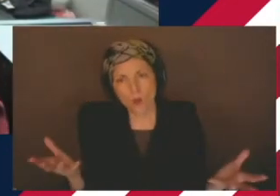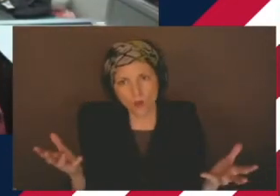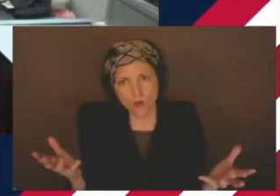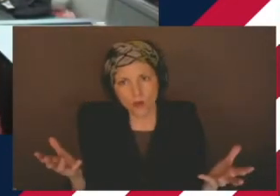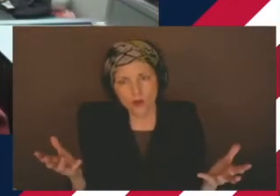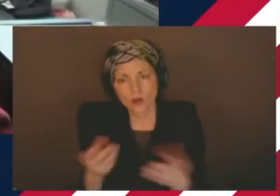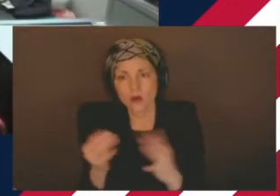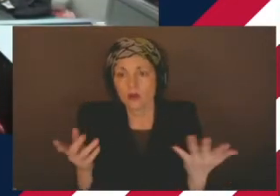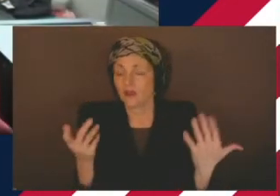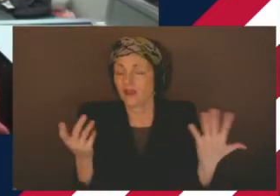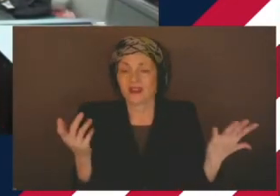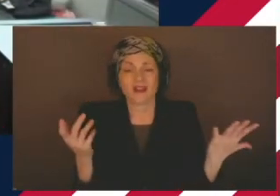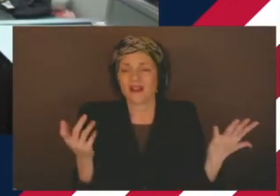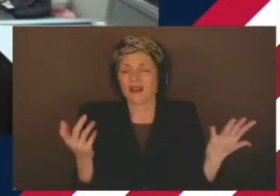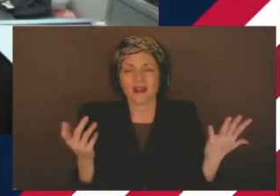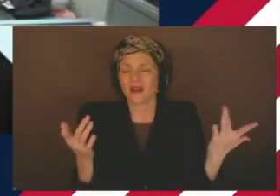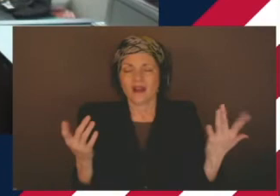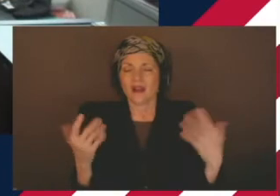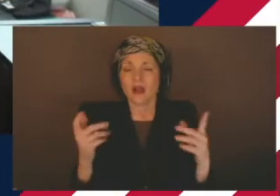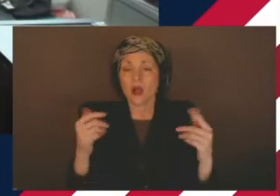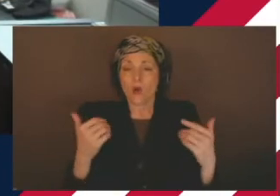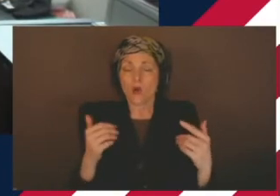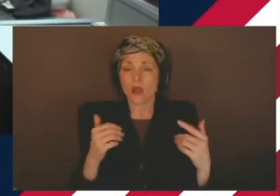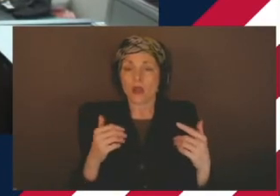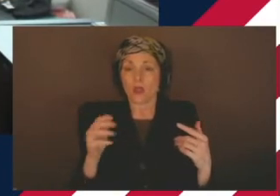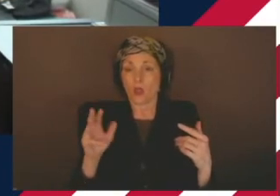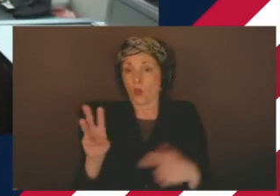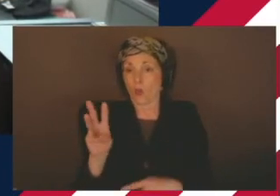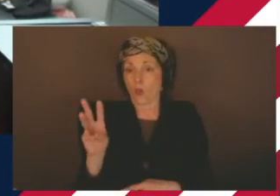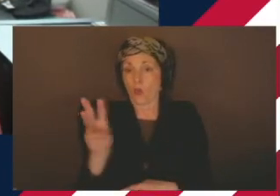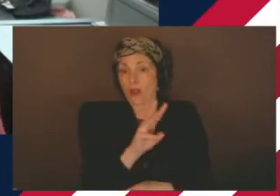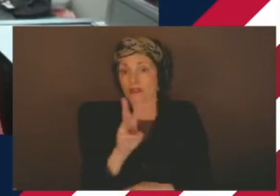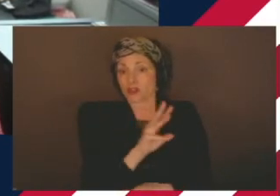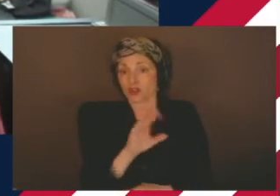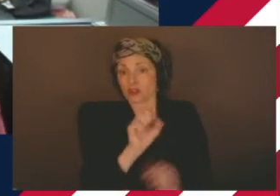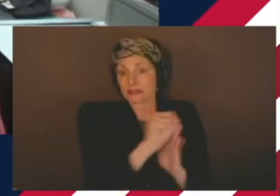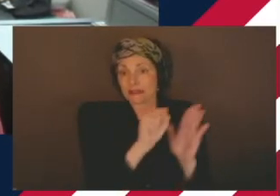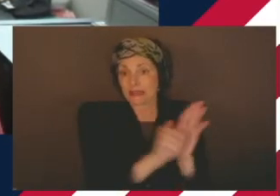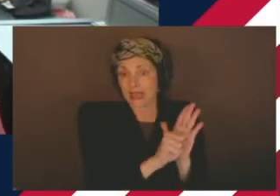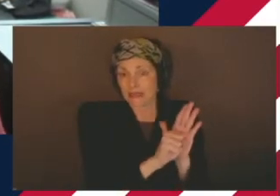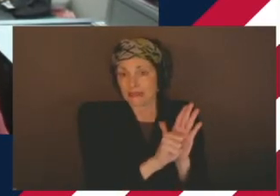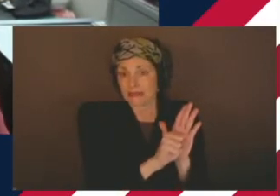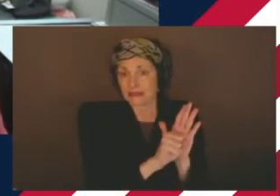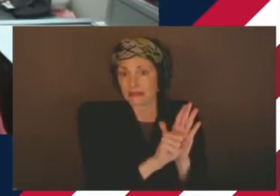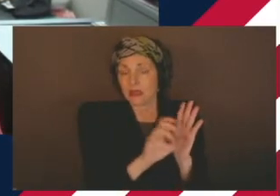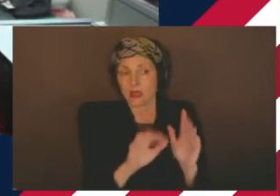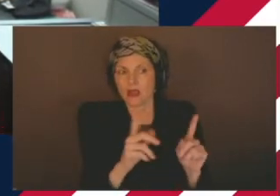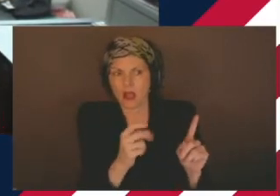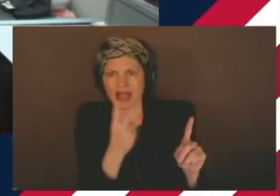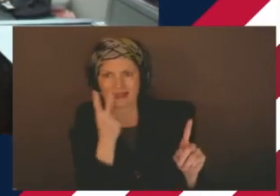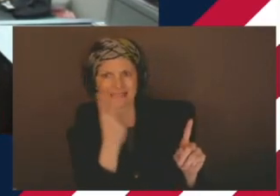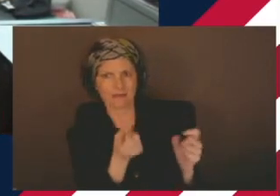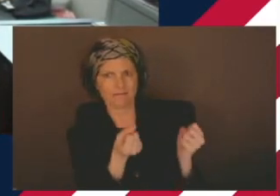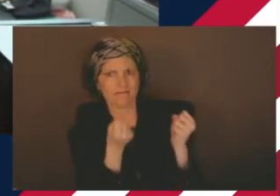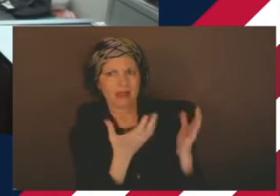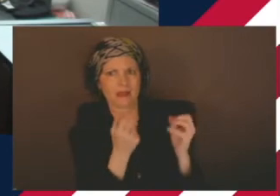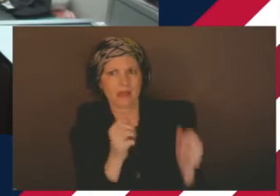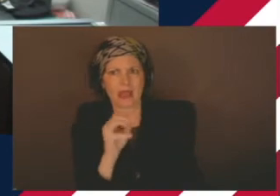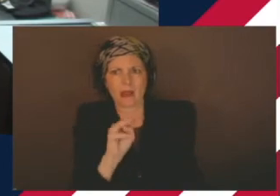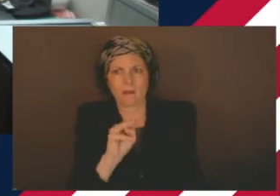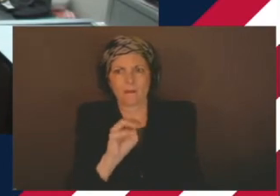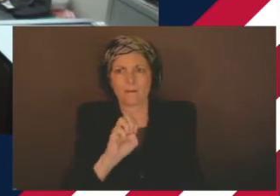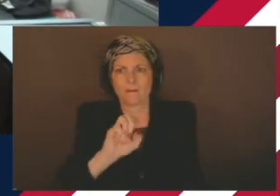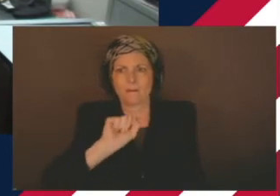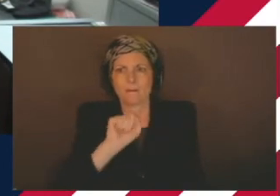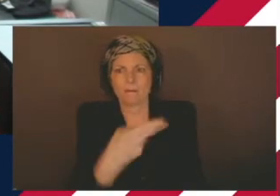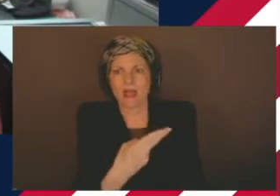I'm in my state of Nevada, we are seeing more overdose deaths due to methamphetamine than we are opioids.